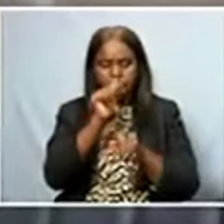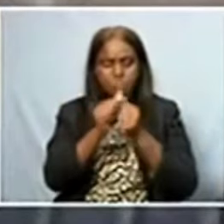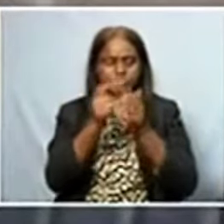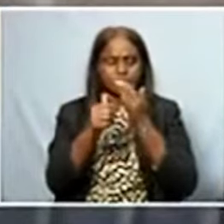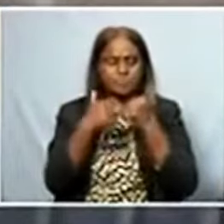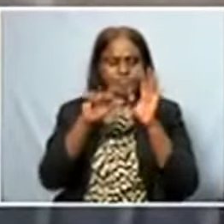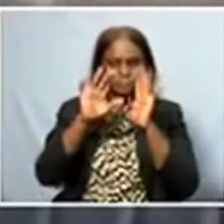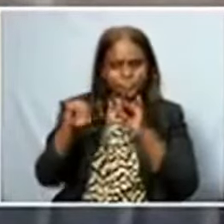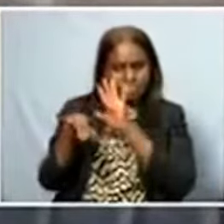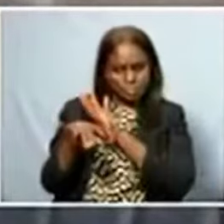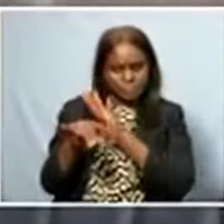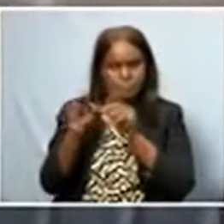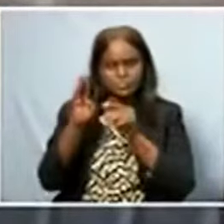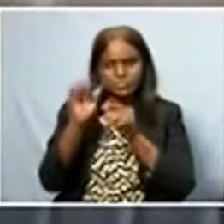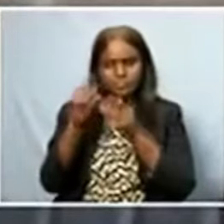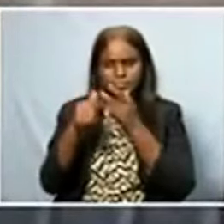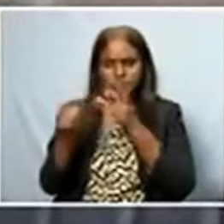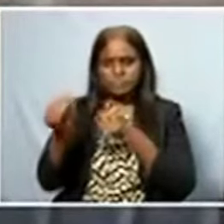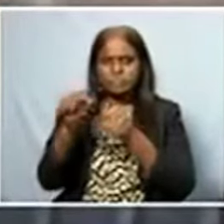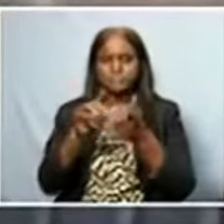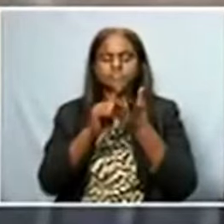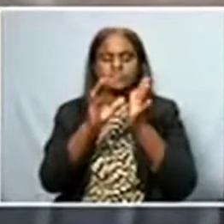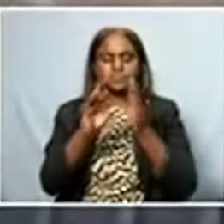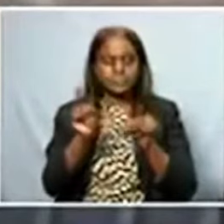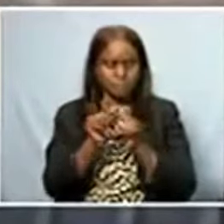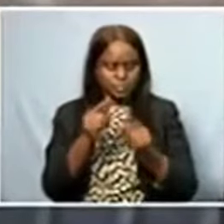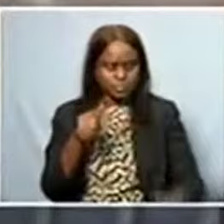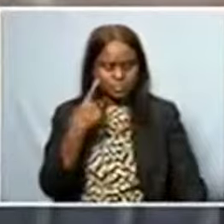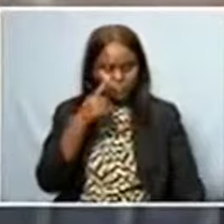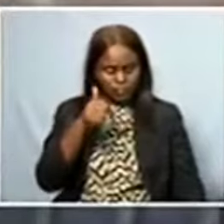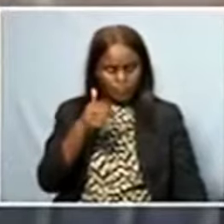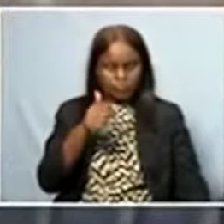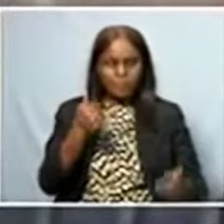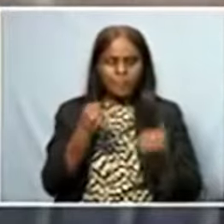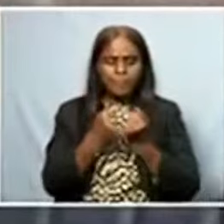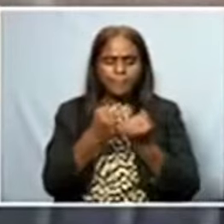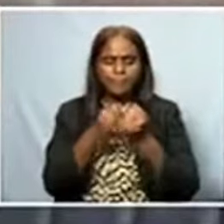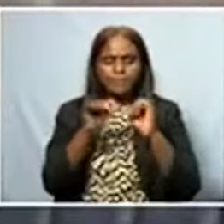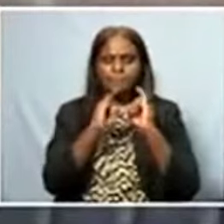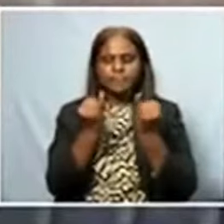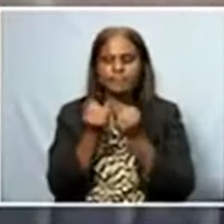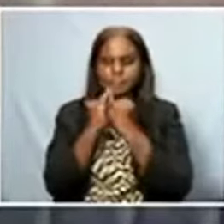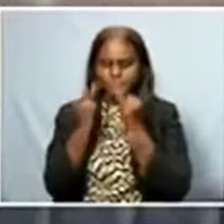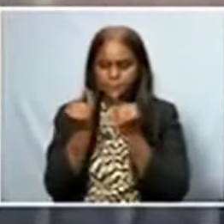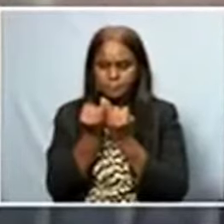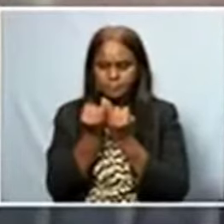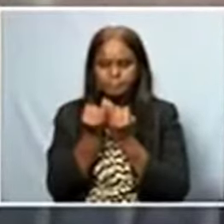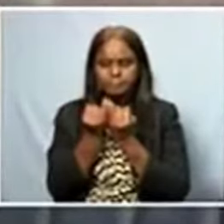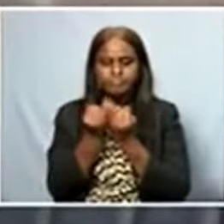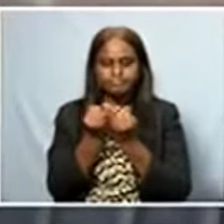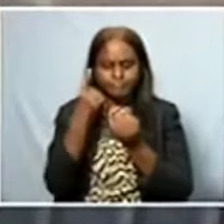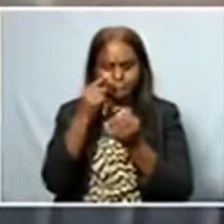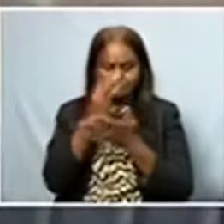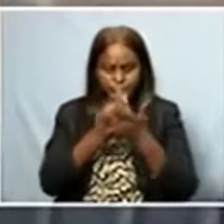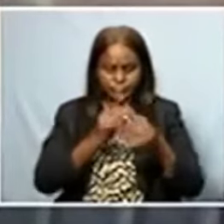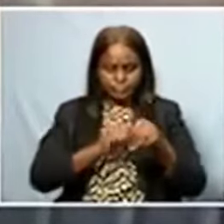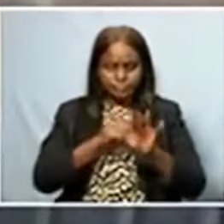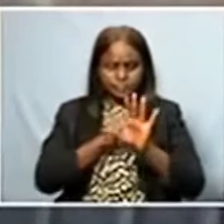been left by the cooperating partners who have supported this institution for some